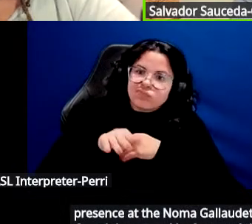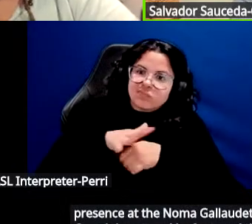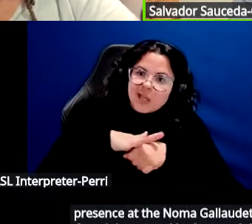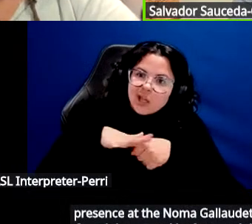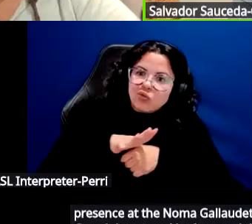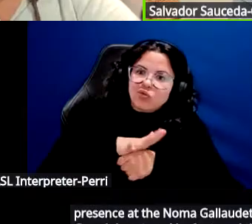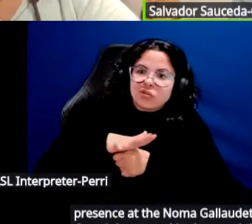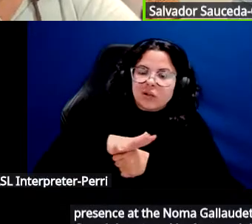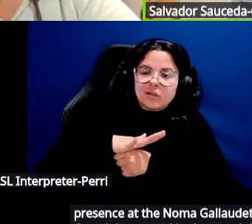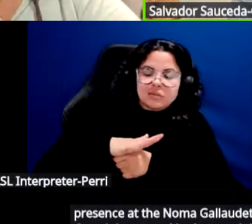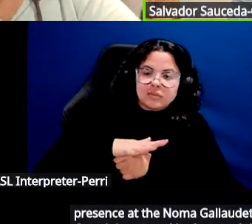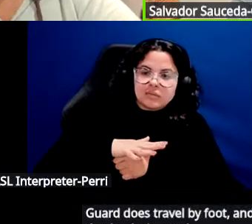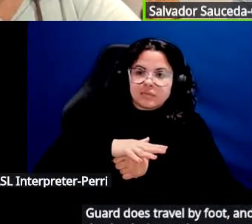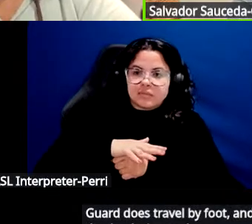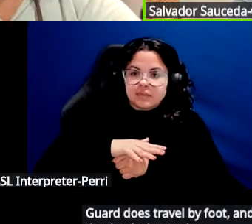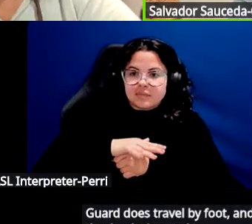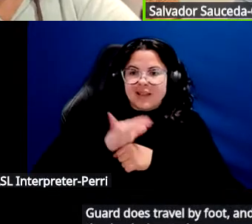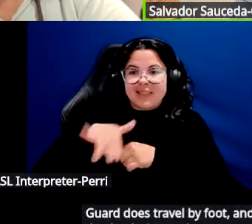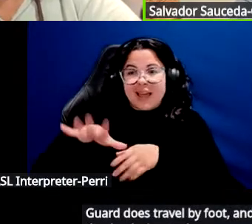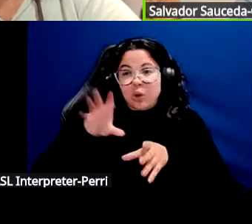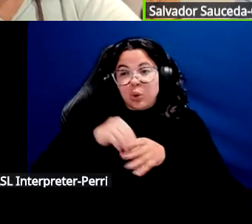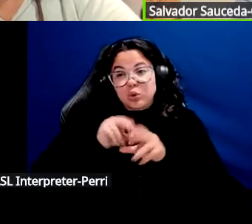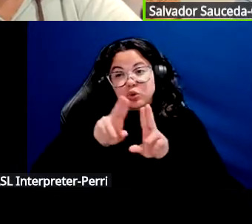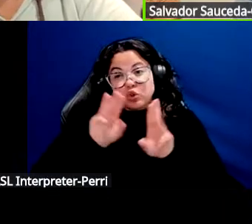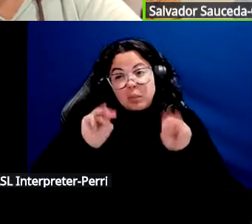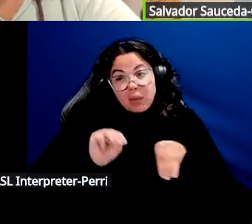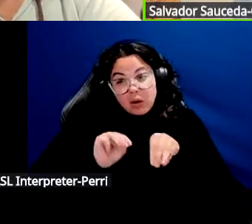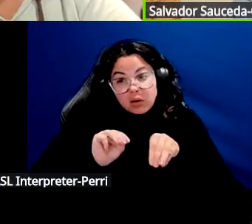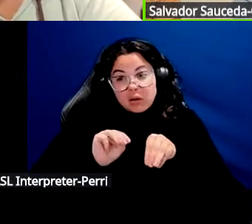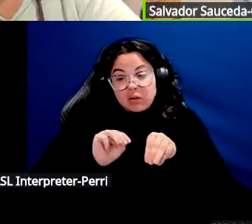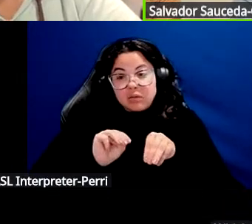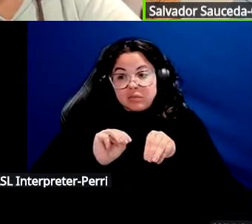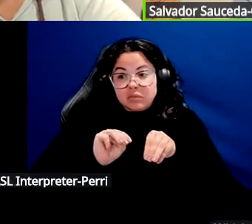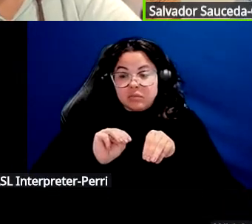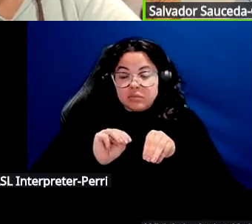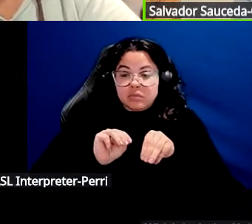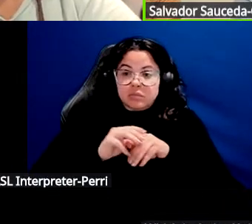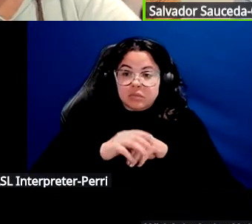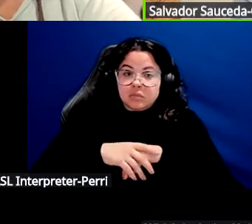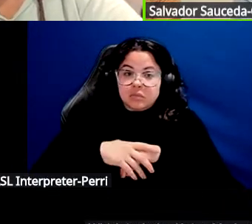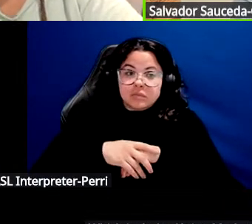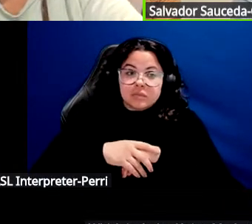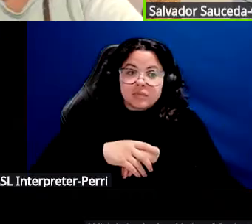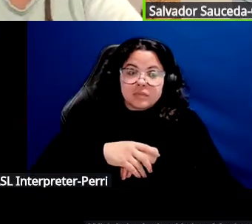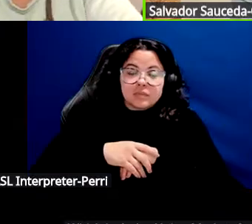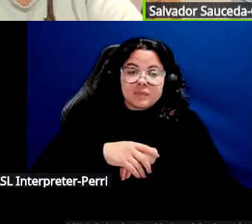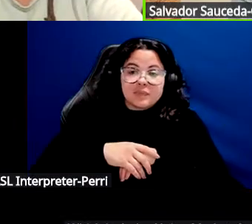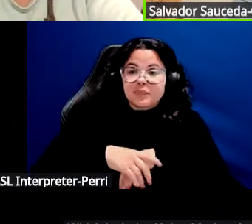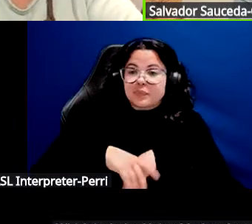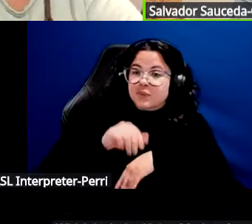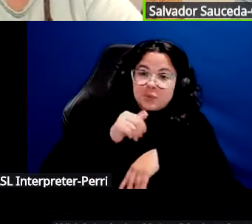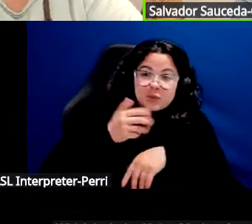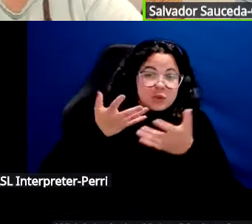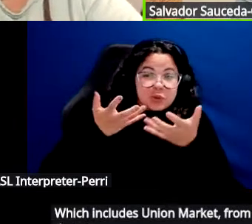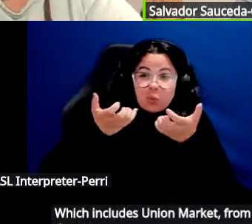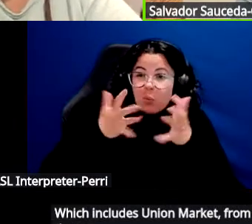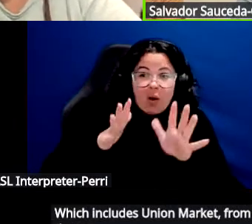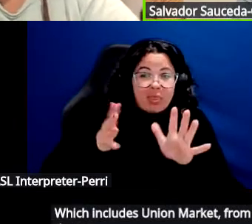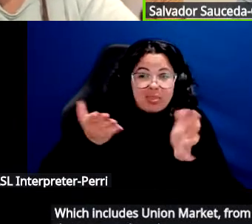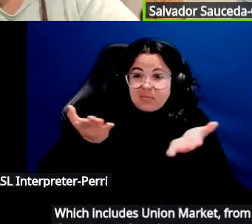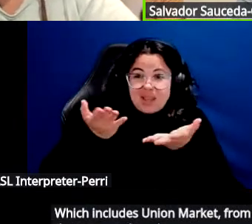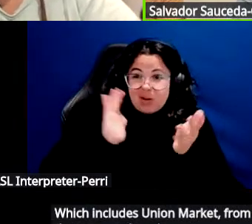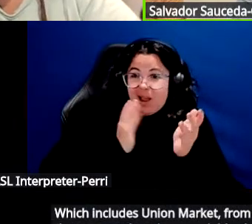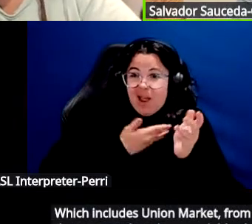they're designated to, which includes Union Market, from my understanding from Commissioner Cholby. We do not want them in our